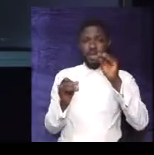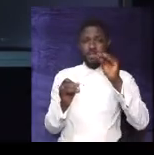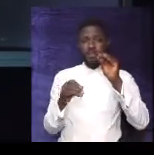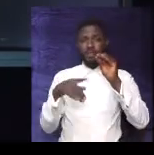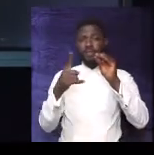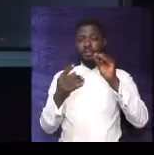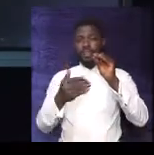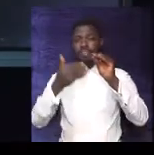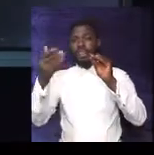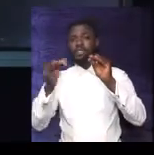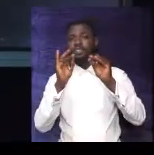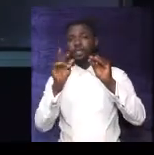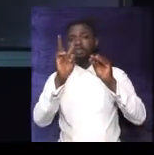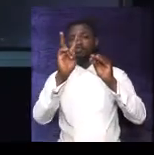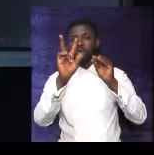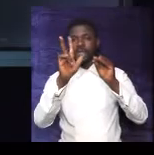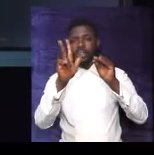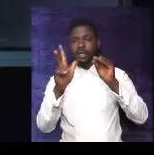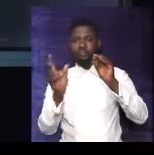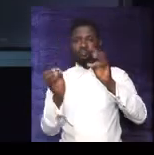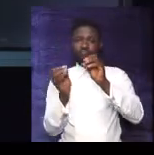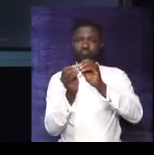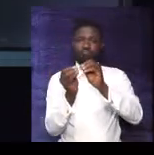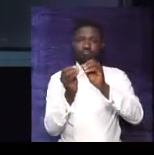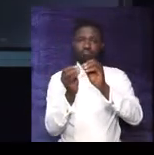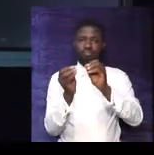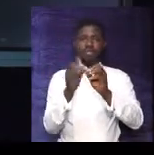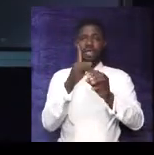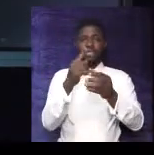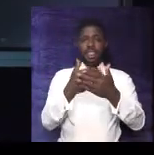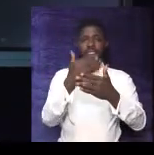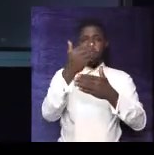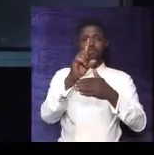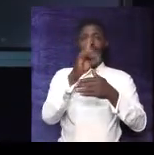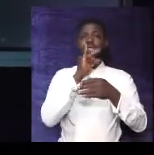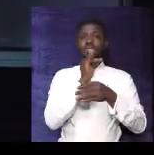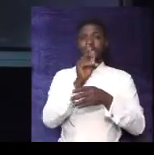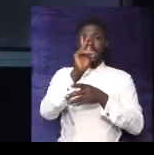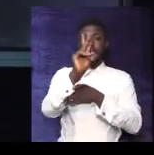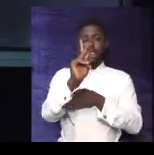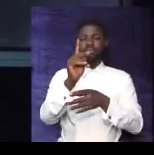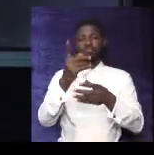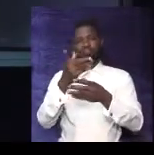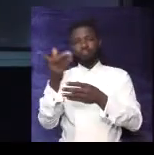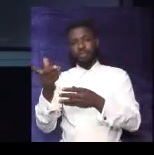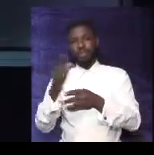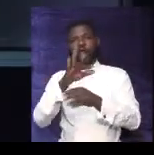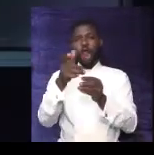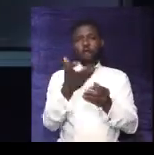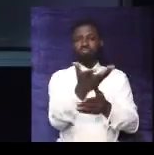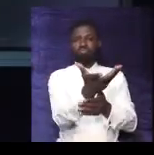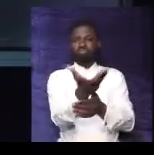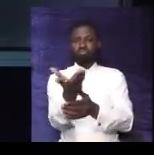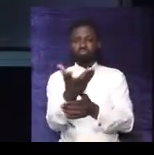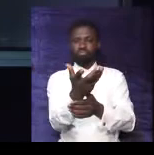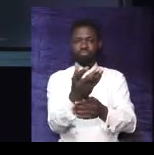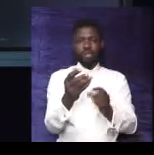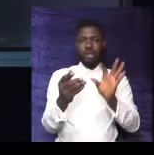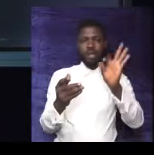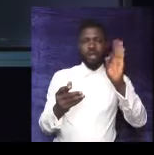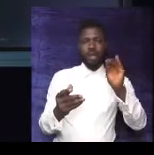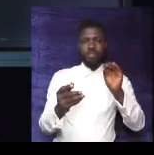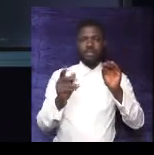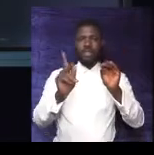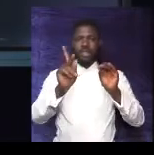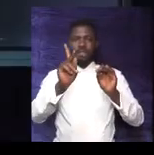here, 90. Now the next one is 23. This one, you write it out. Then the next one is K. You write it out. Now all these three